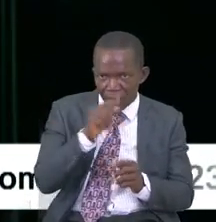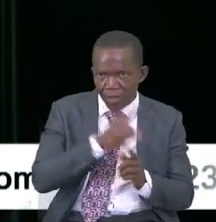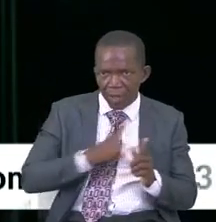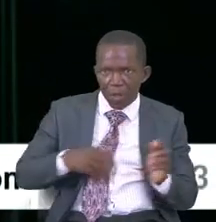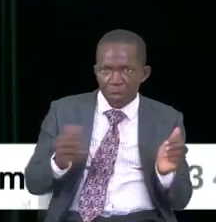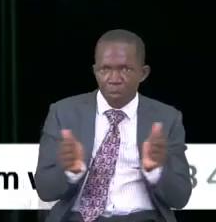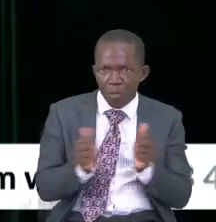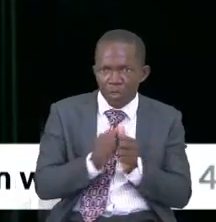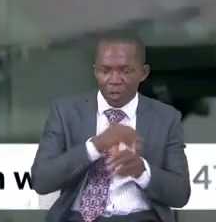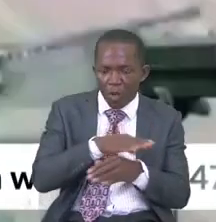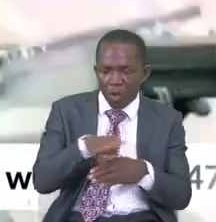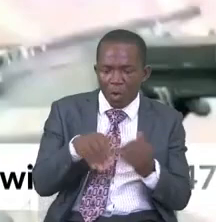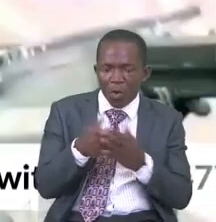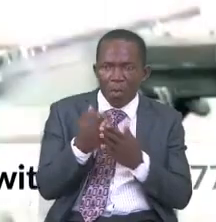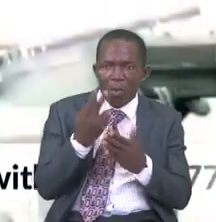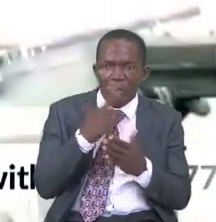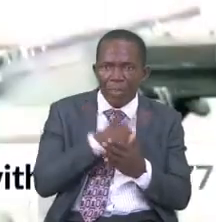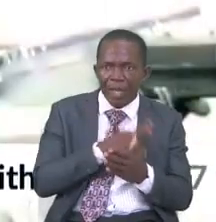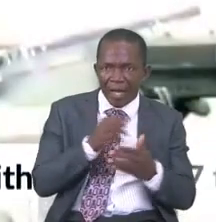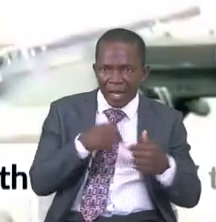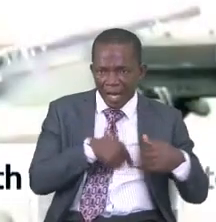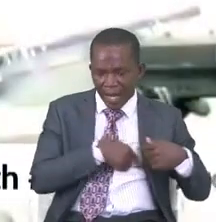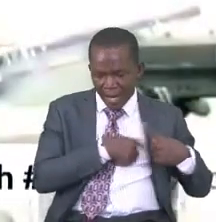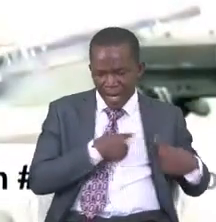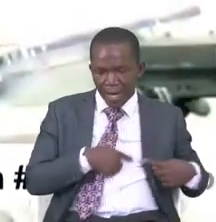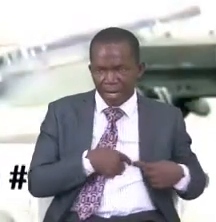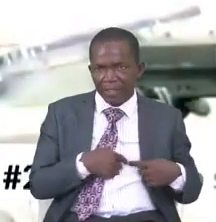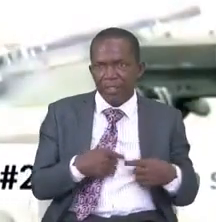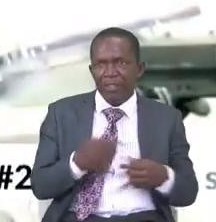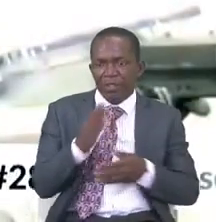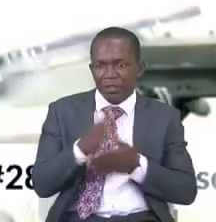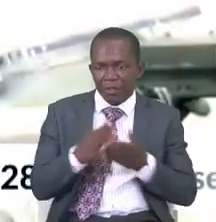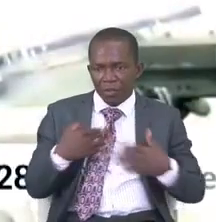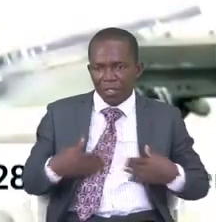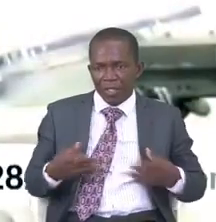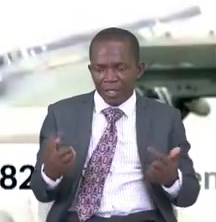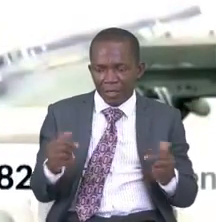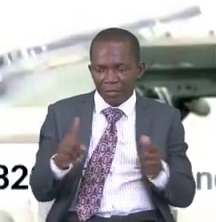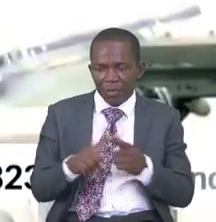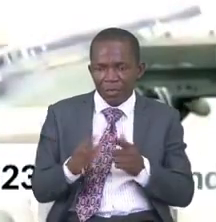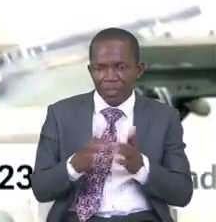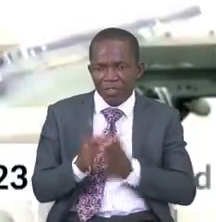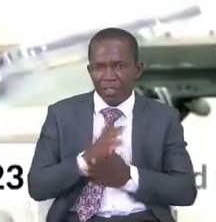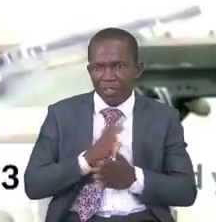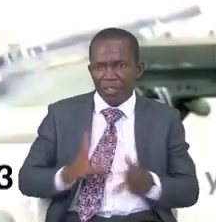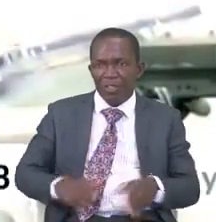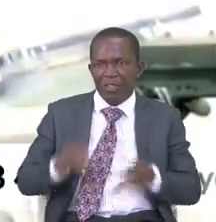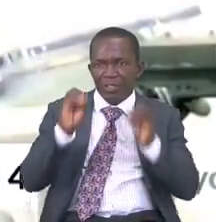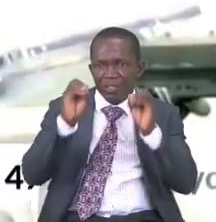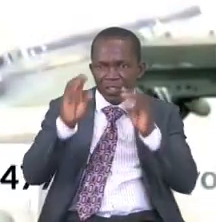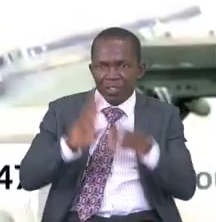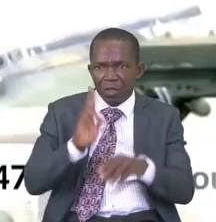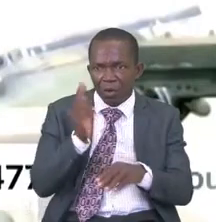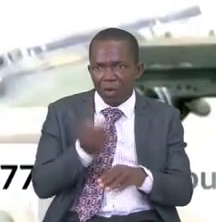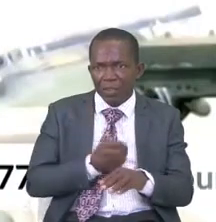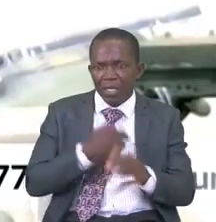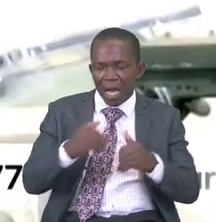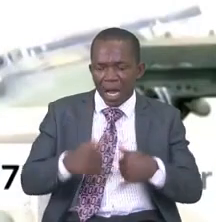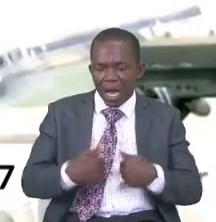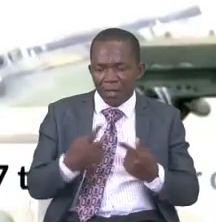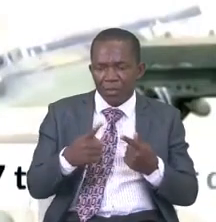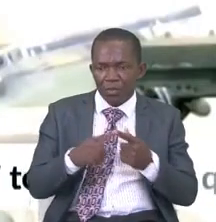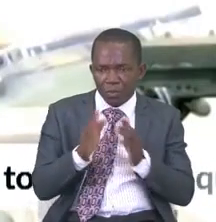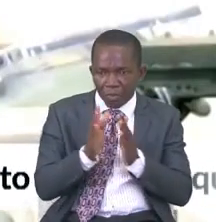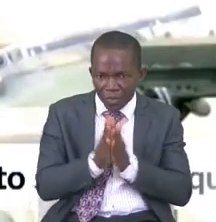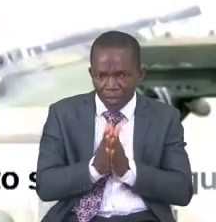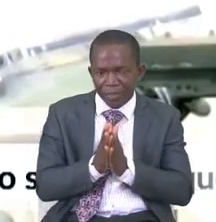disciples came to Jesus, said, Lord, teach us how to pray as John taught his disciples. So we find in Acts